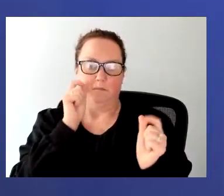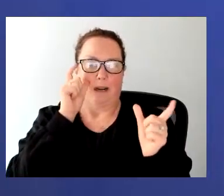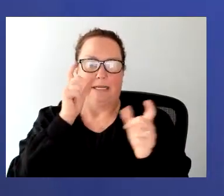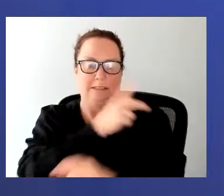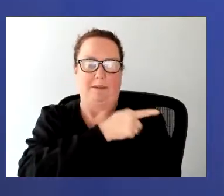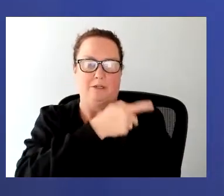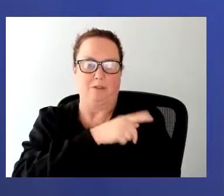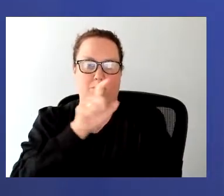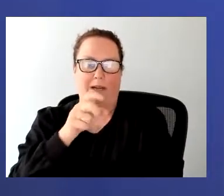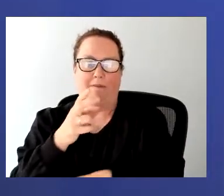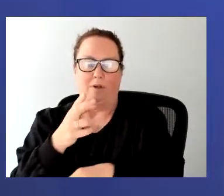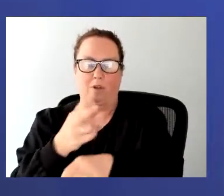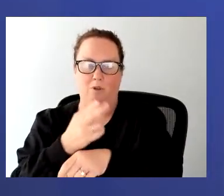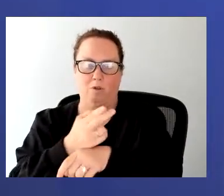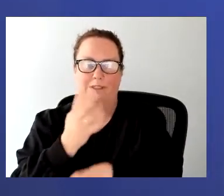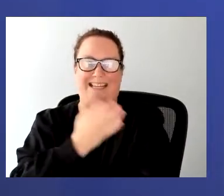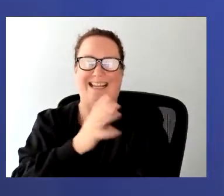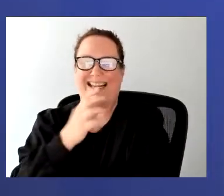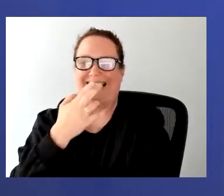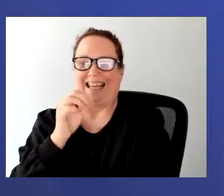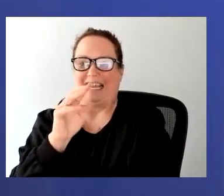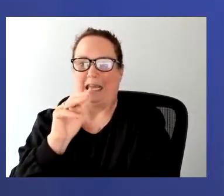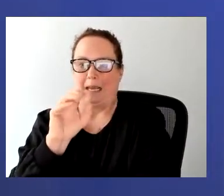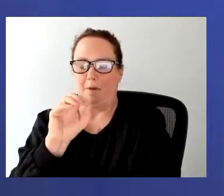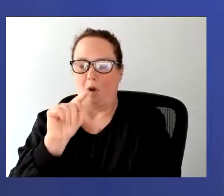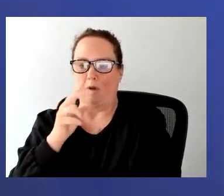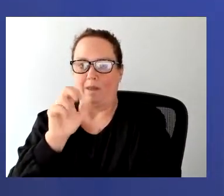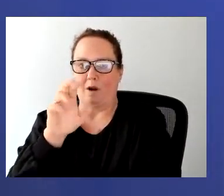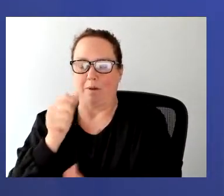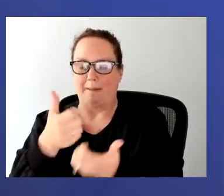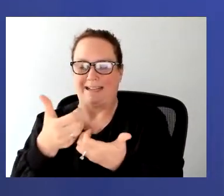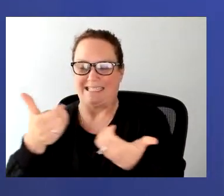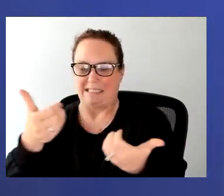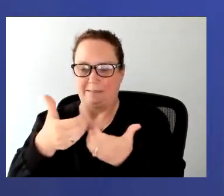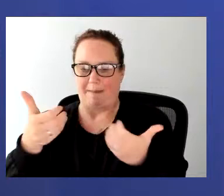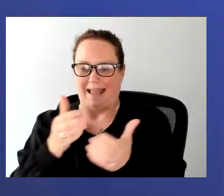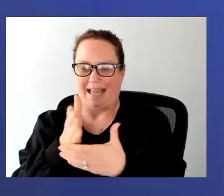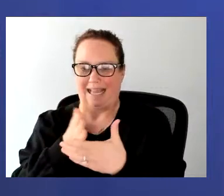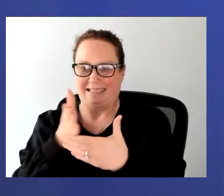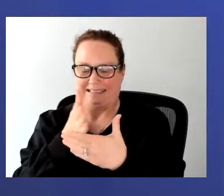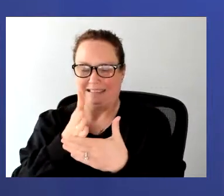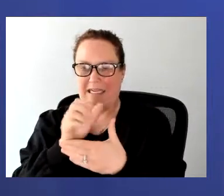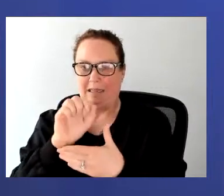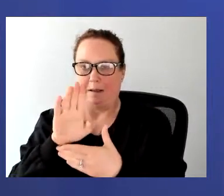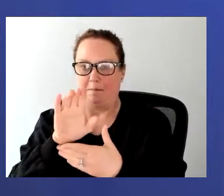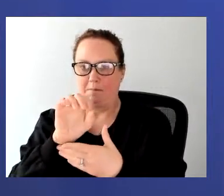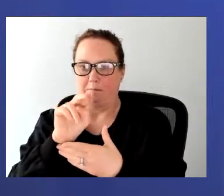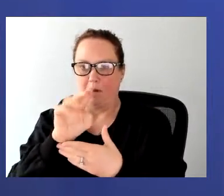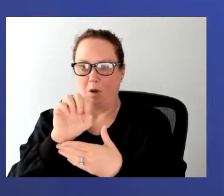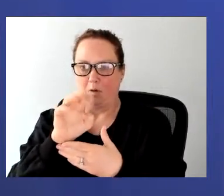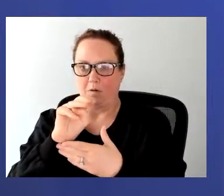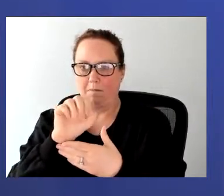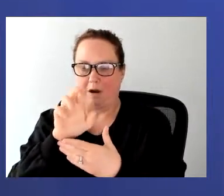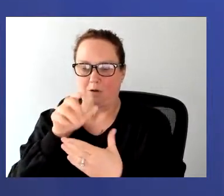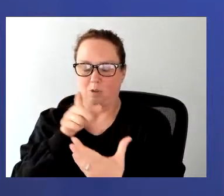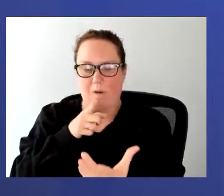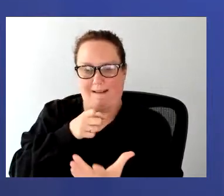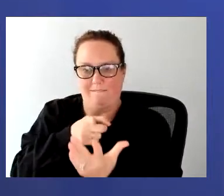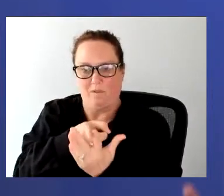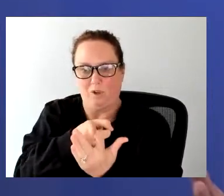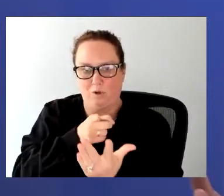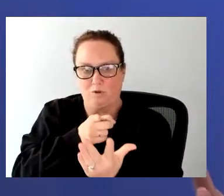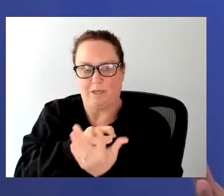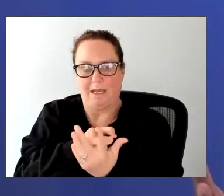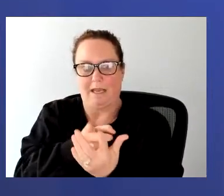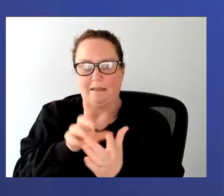use chemotherapy to create space in their bone marrow. So when we infuse these edited cells, they can find a place to